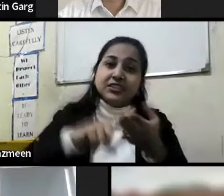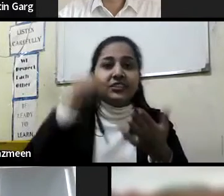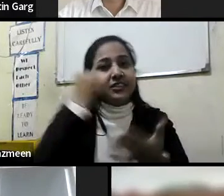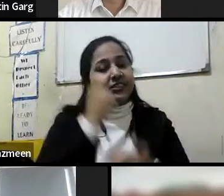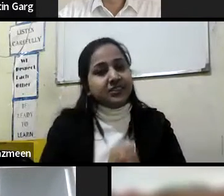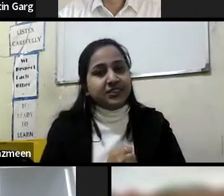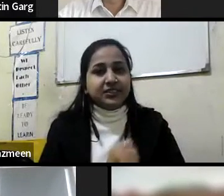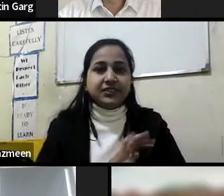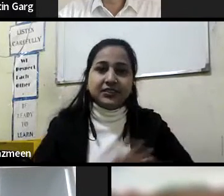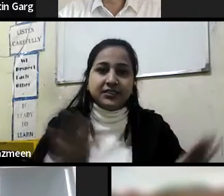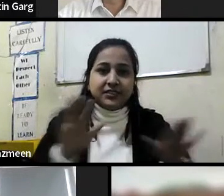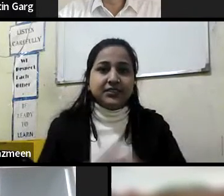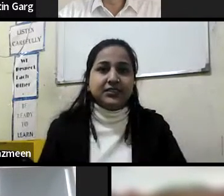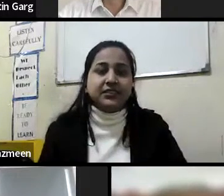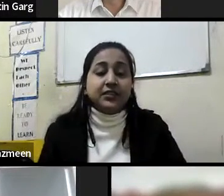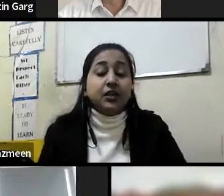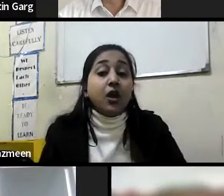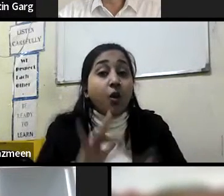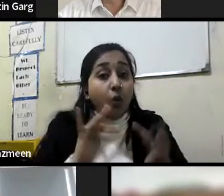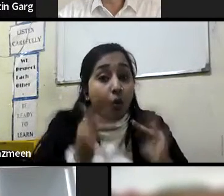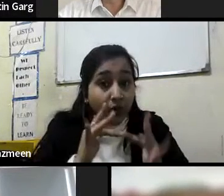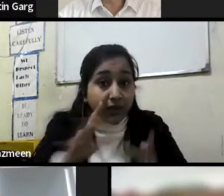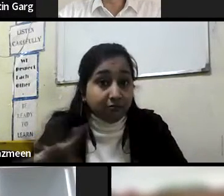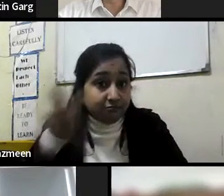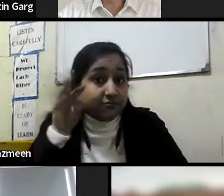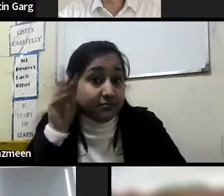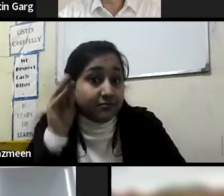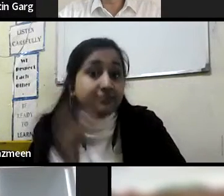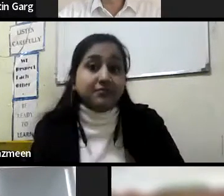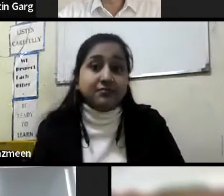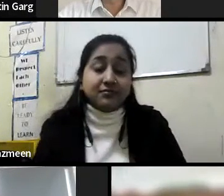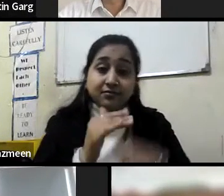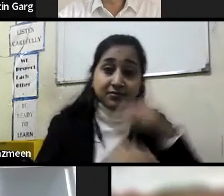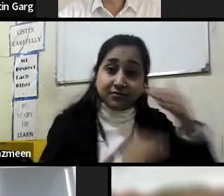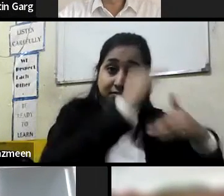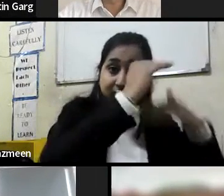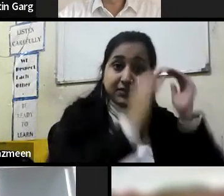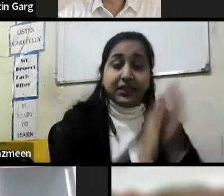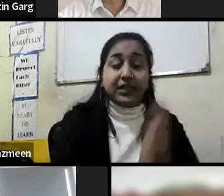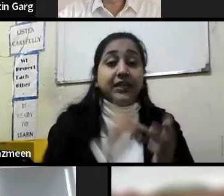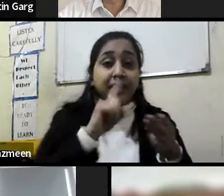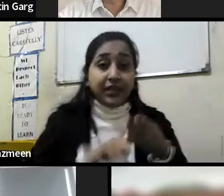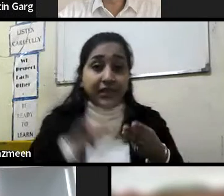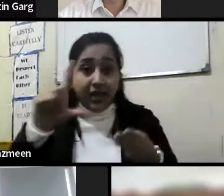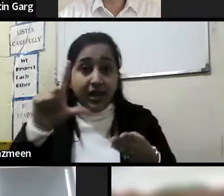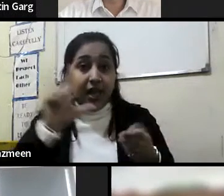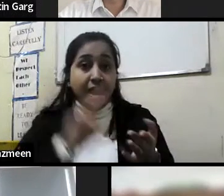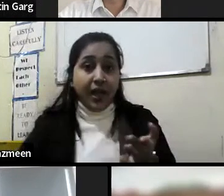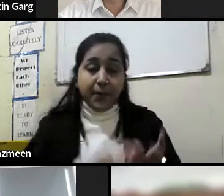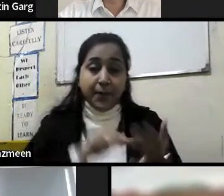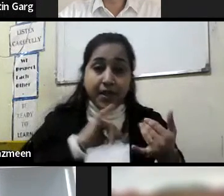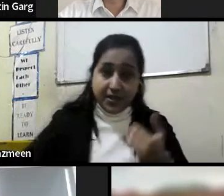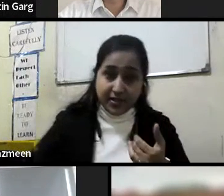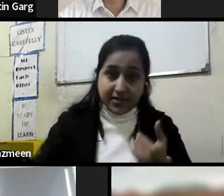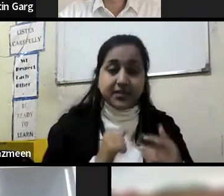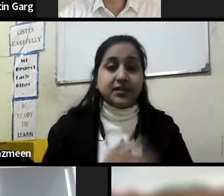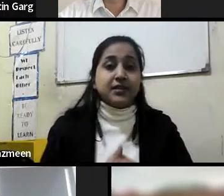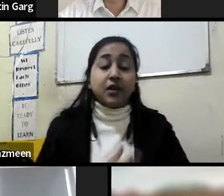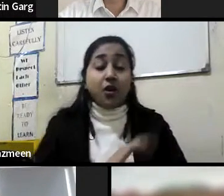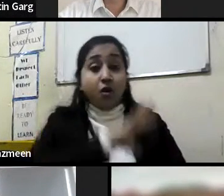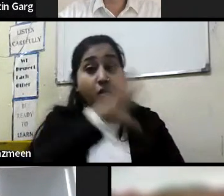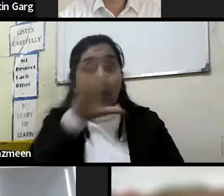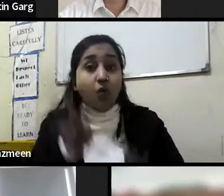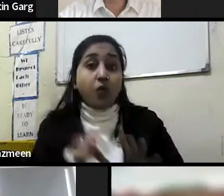We have switched on to an online mode of learning and developed an ELMS to reach out to Divyangjan folks all